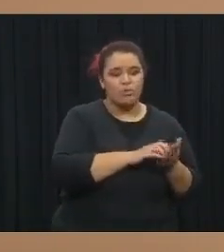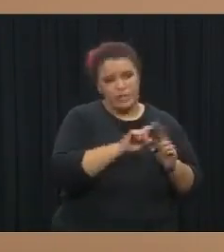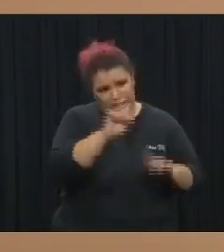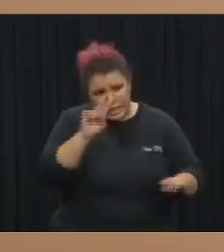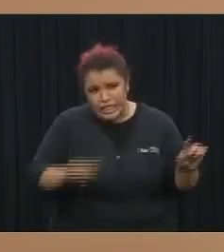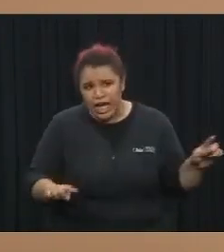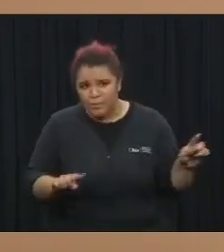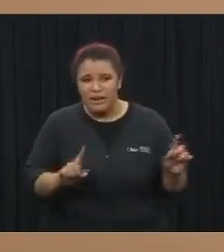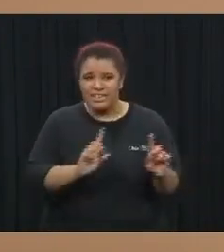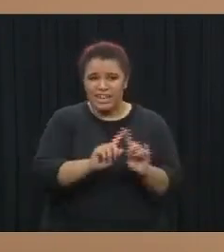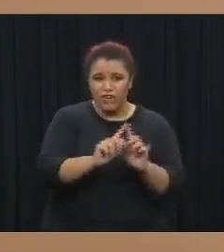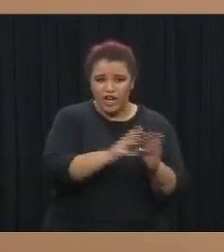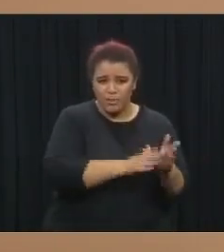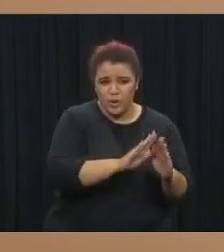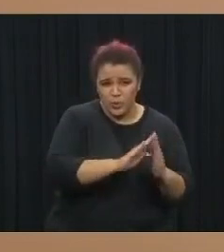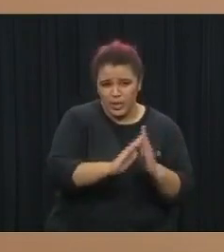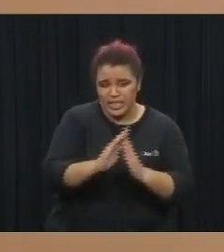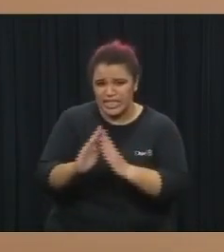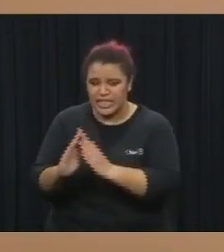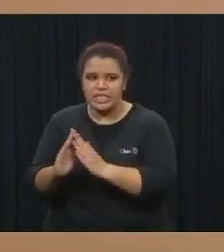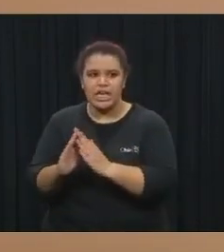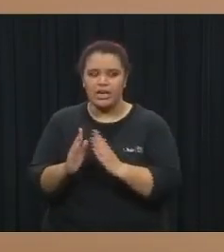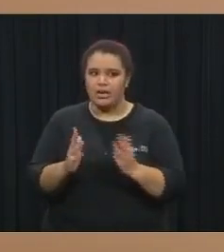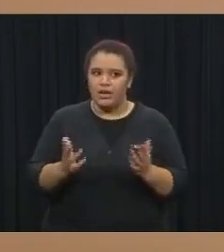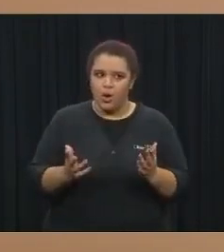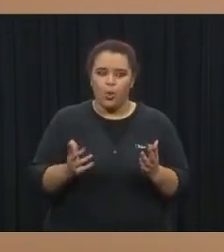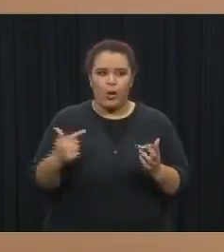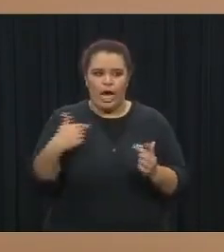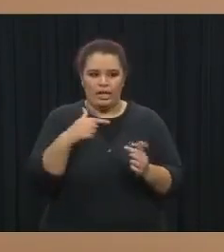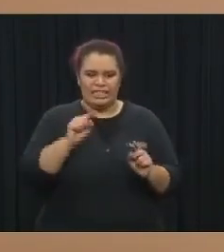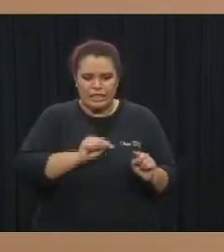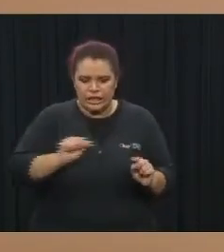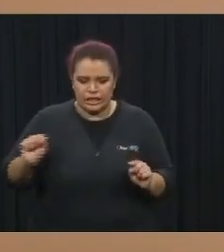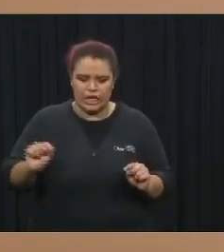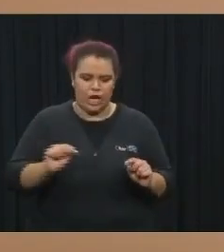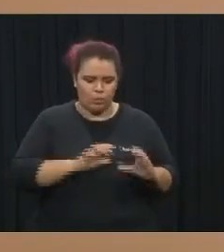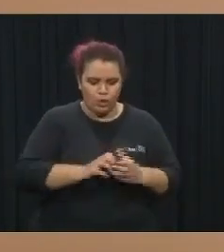we can't do any of this alone. We really need your